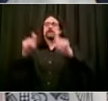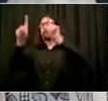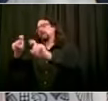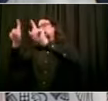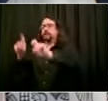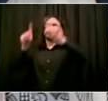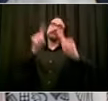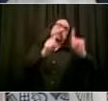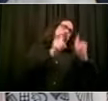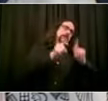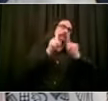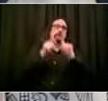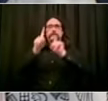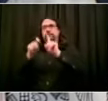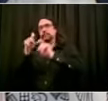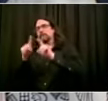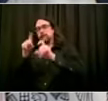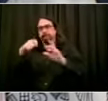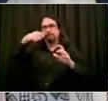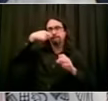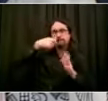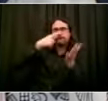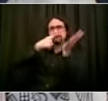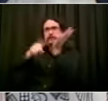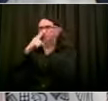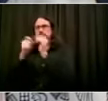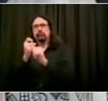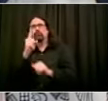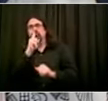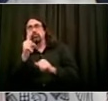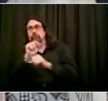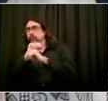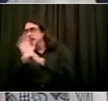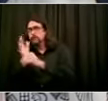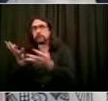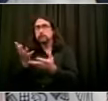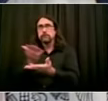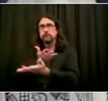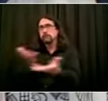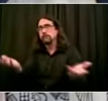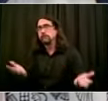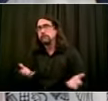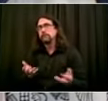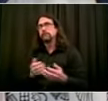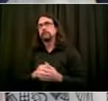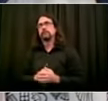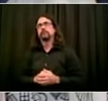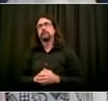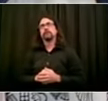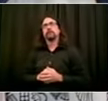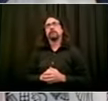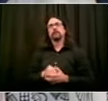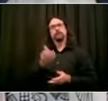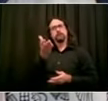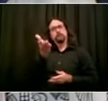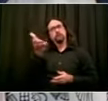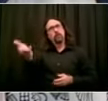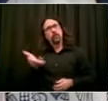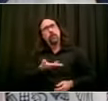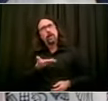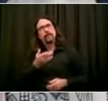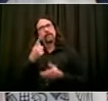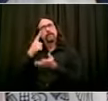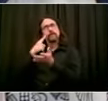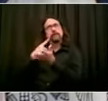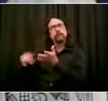test, or you can call 212-COVID-19 to find free testing locations, and there is definitely one